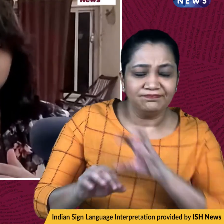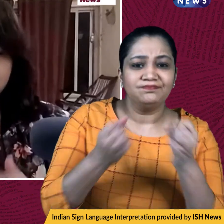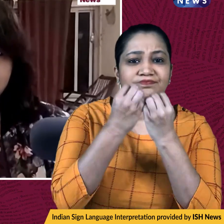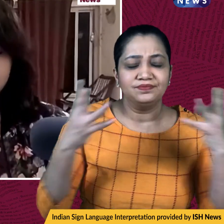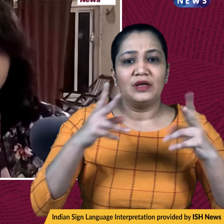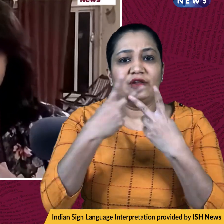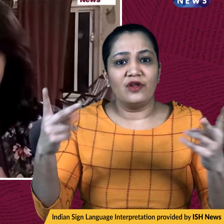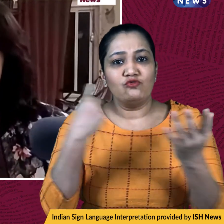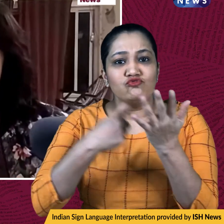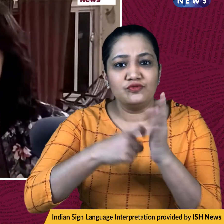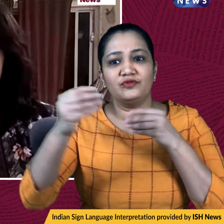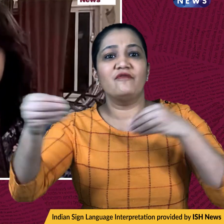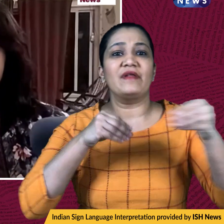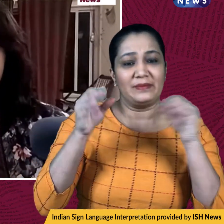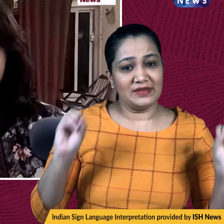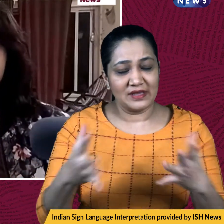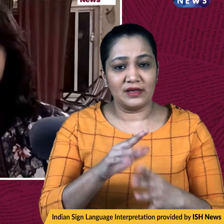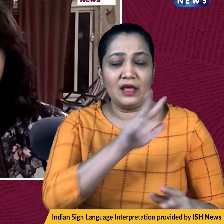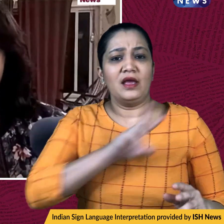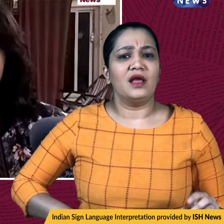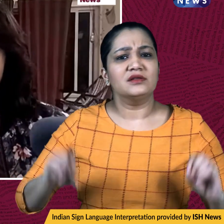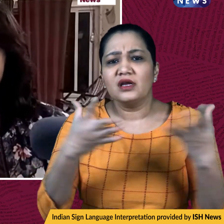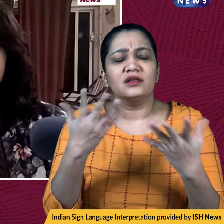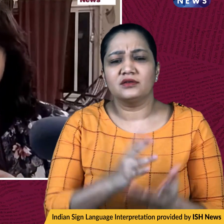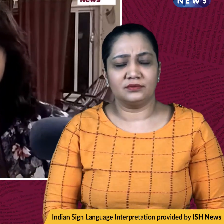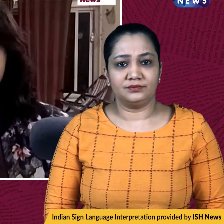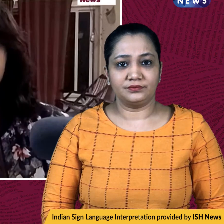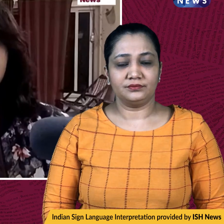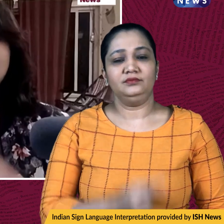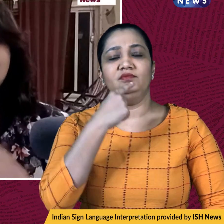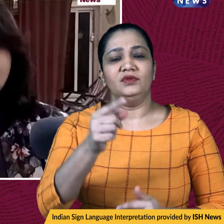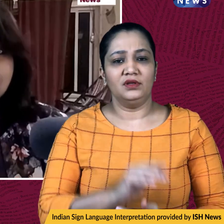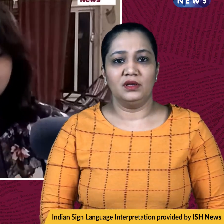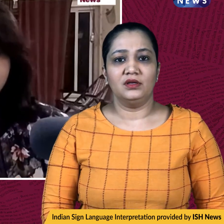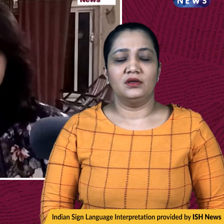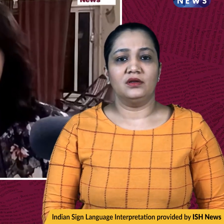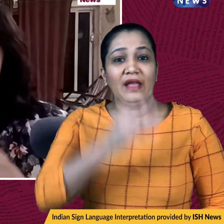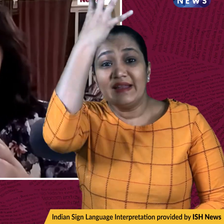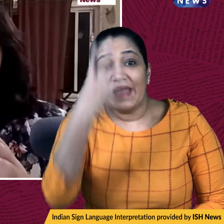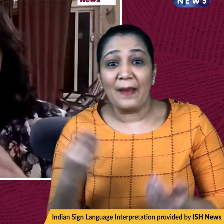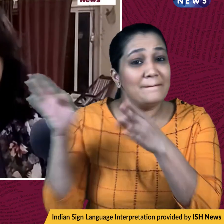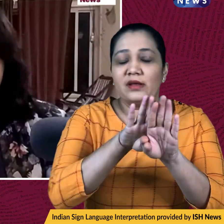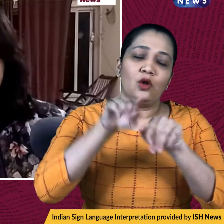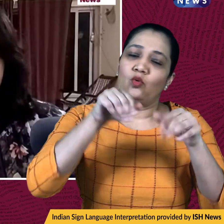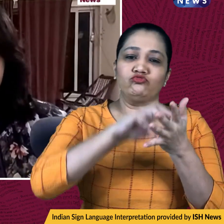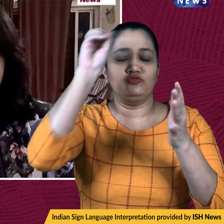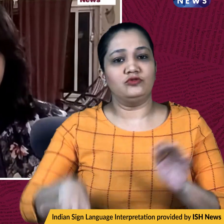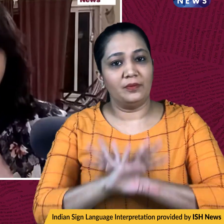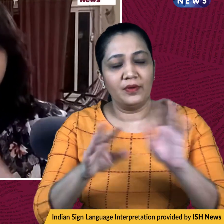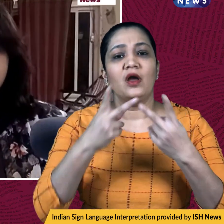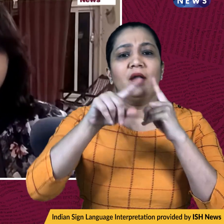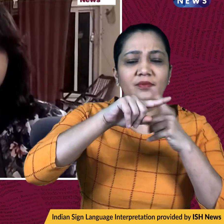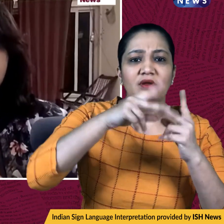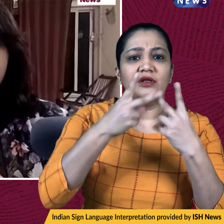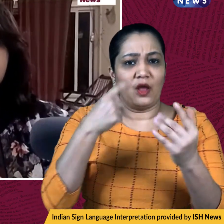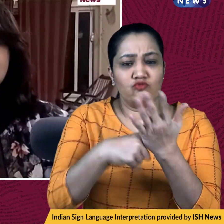lifting restrictions. We'll start off with Karnataka. Karnataka has announced that it will now lift its night curfew and other restrictions based